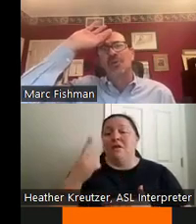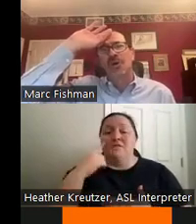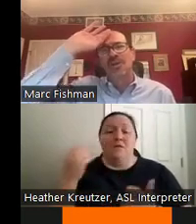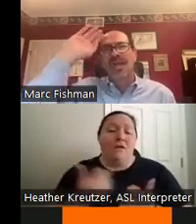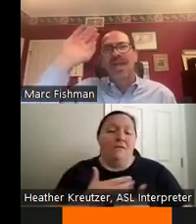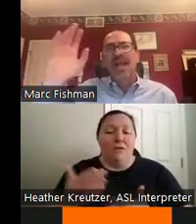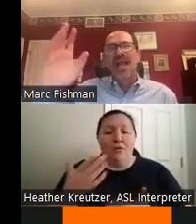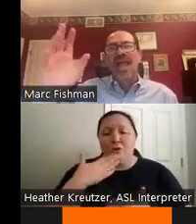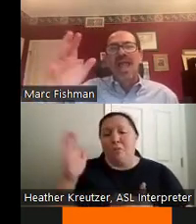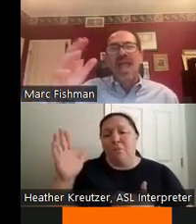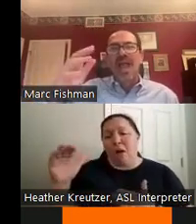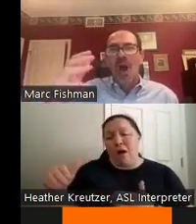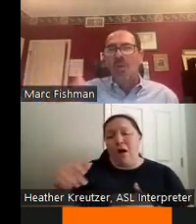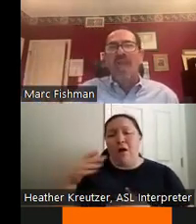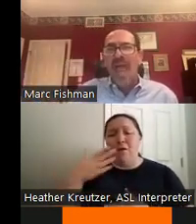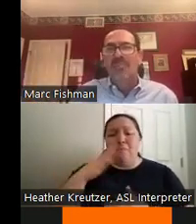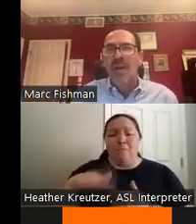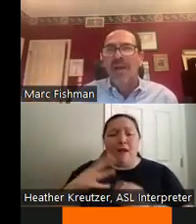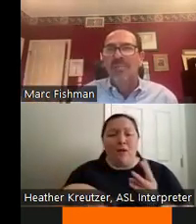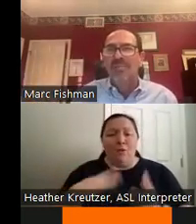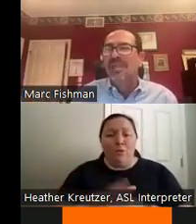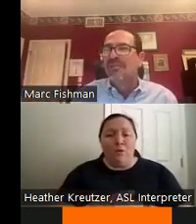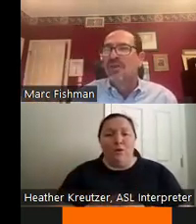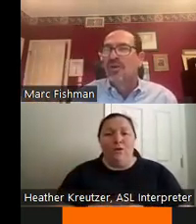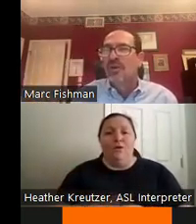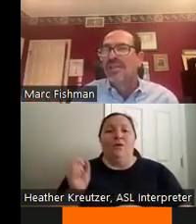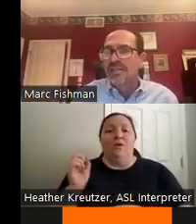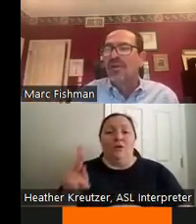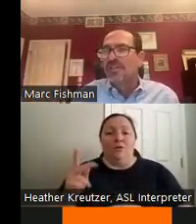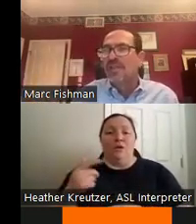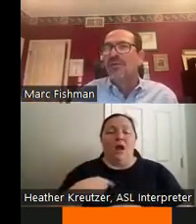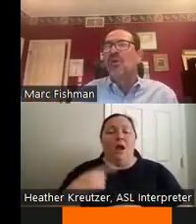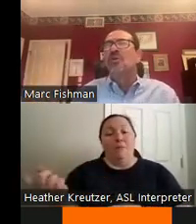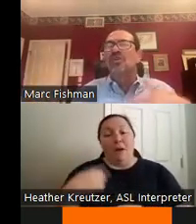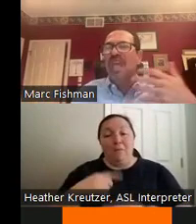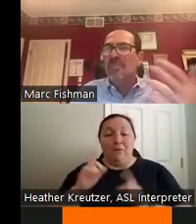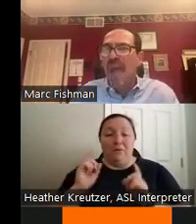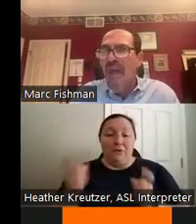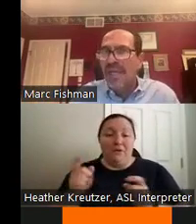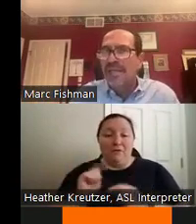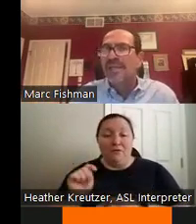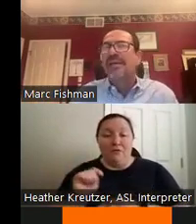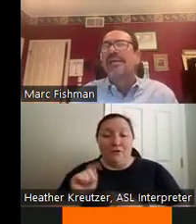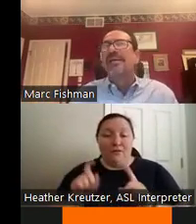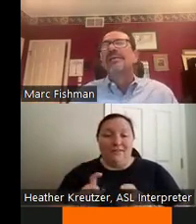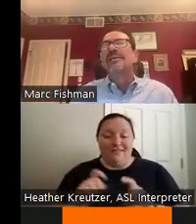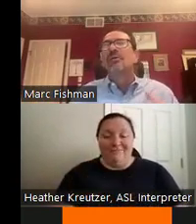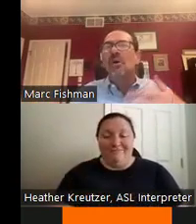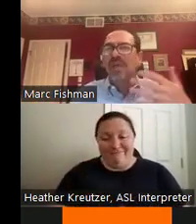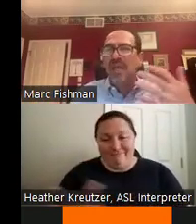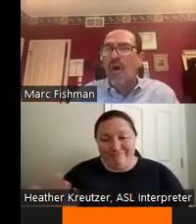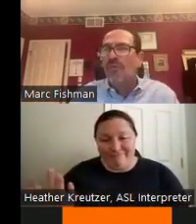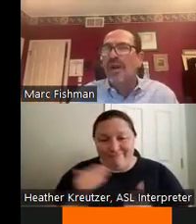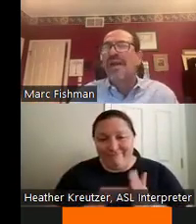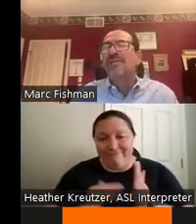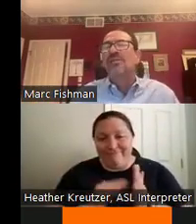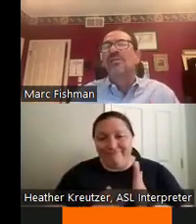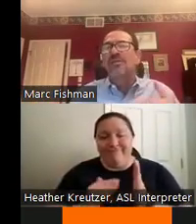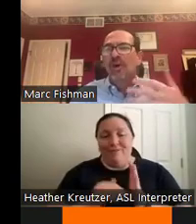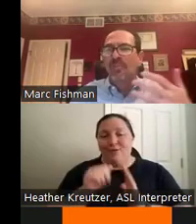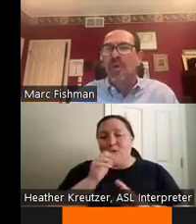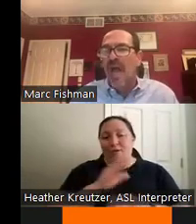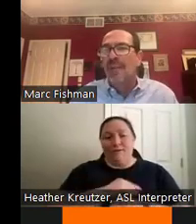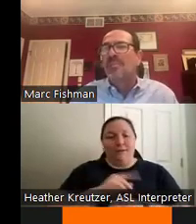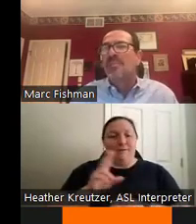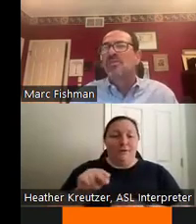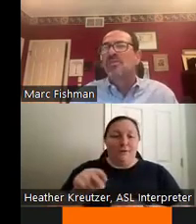Goodbye, cruel world. Okay, I'm coming up to leave a urine, et cetera, et cetera. So we just keep at it. You know, don't take no for an